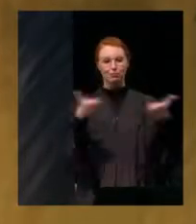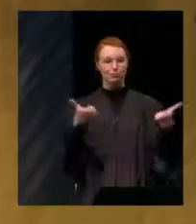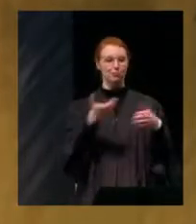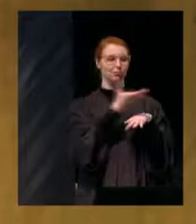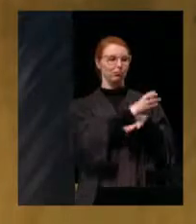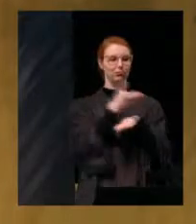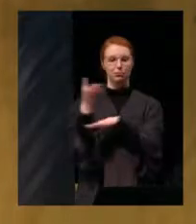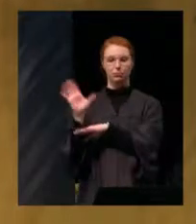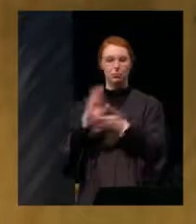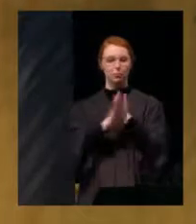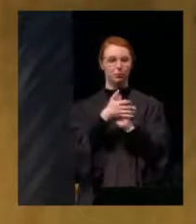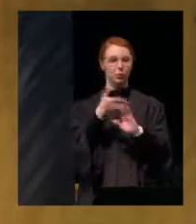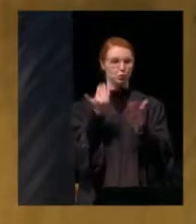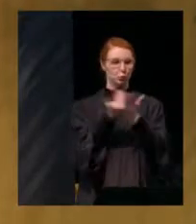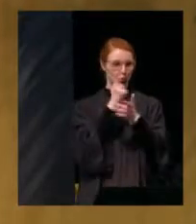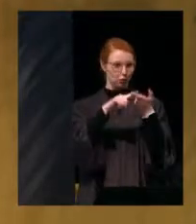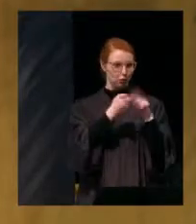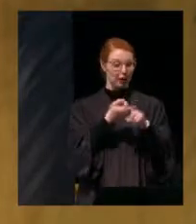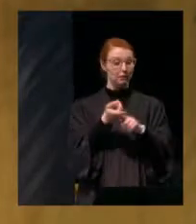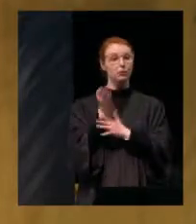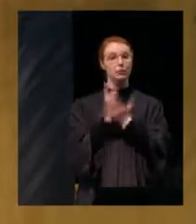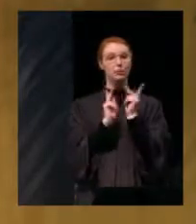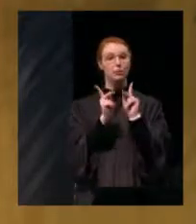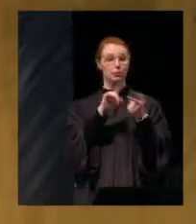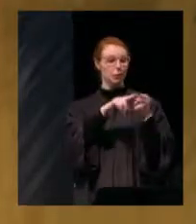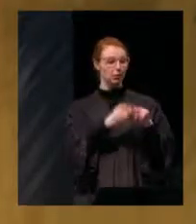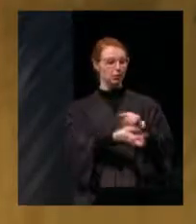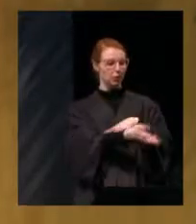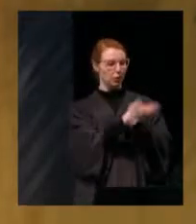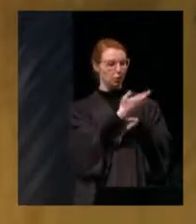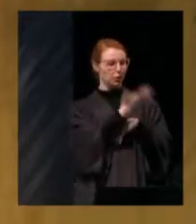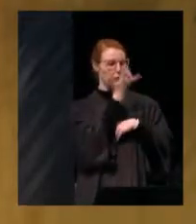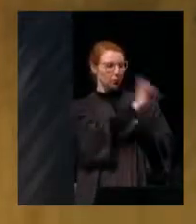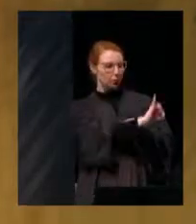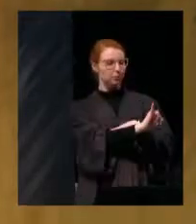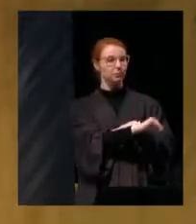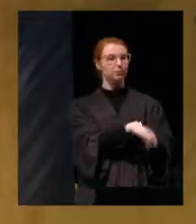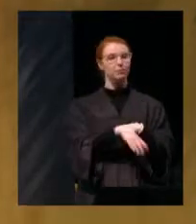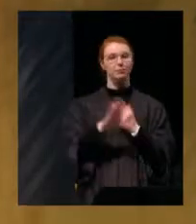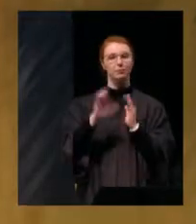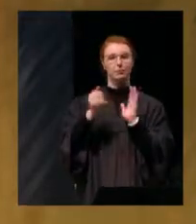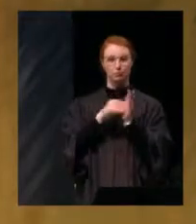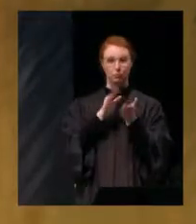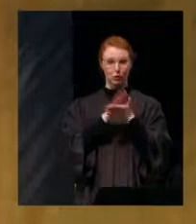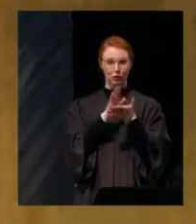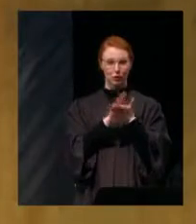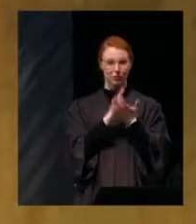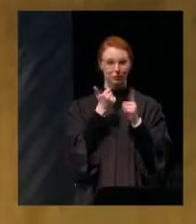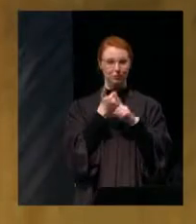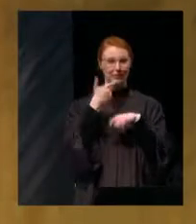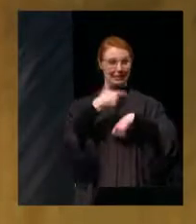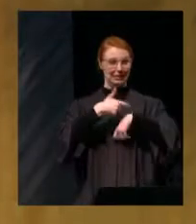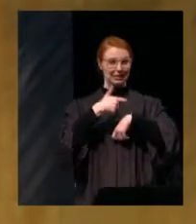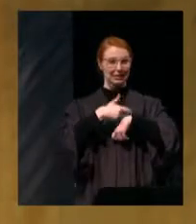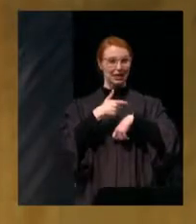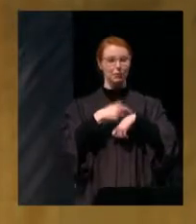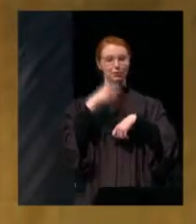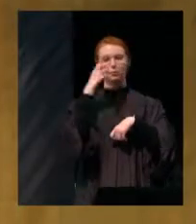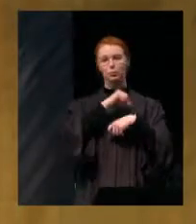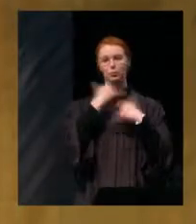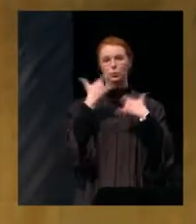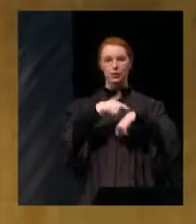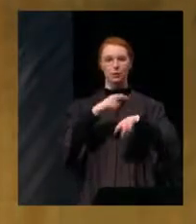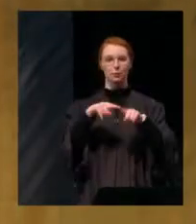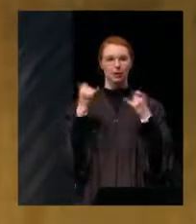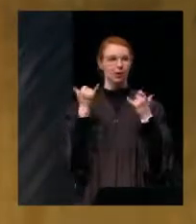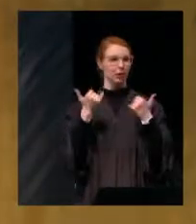friends. For some of us, those friends would last a lifetime. Middle school was a time where we missed recess, but also were happy that we now